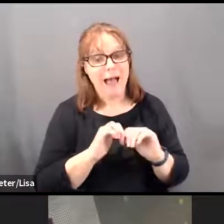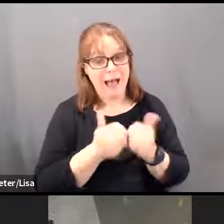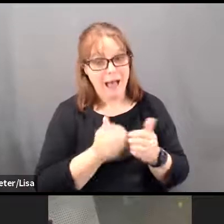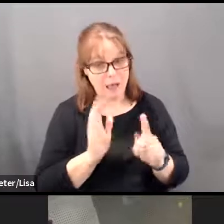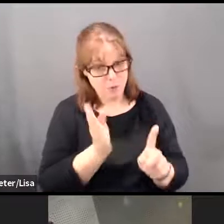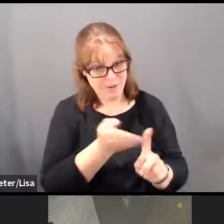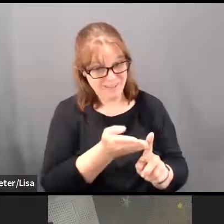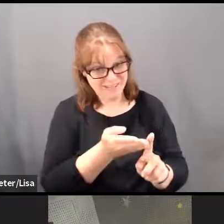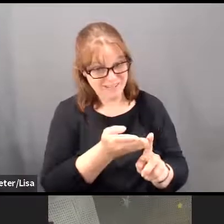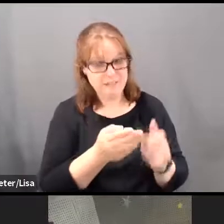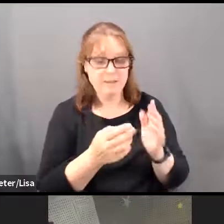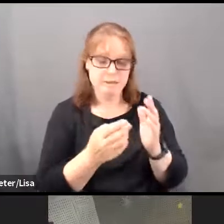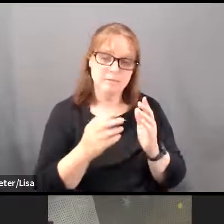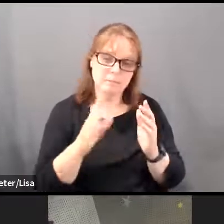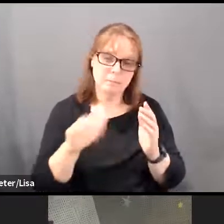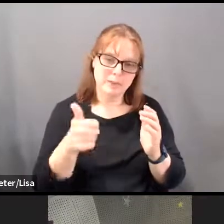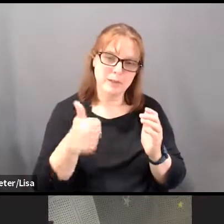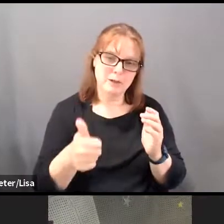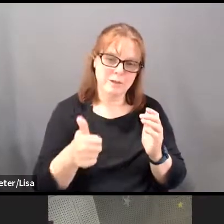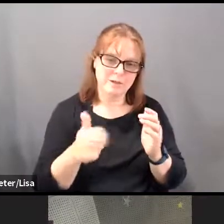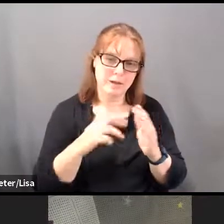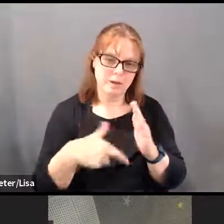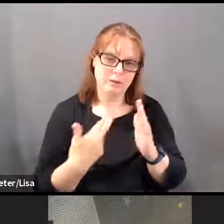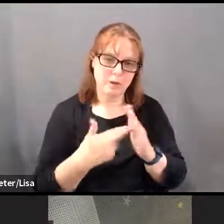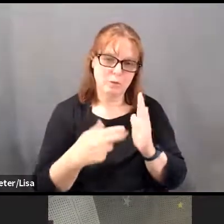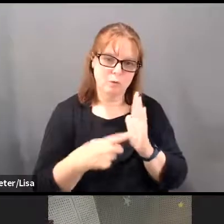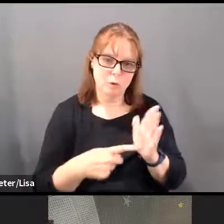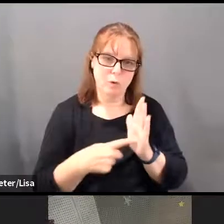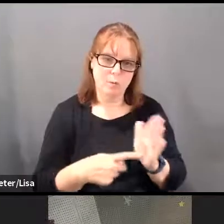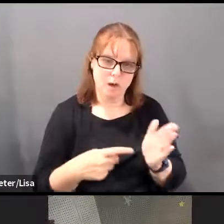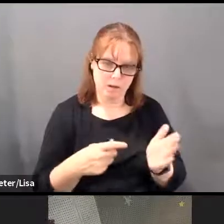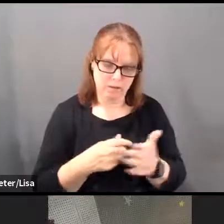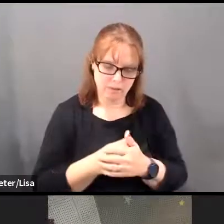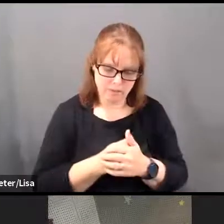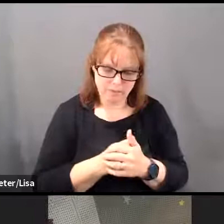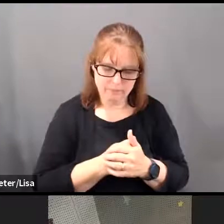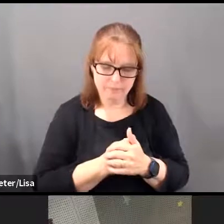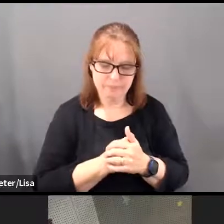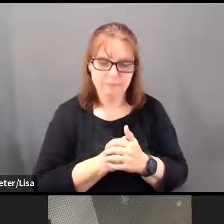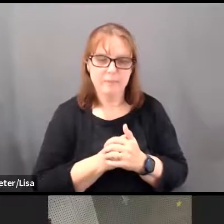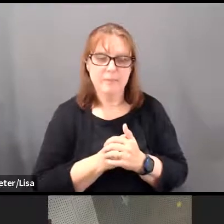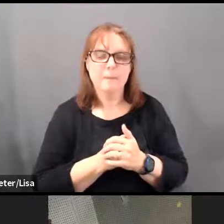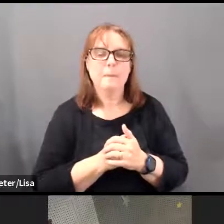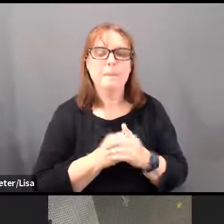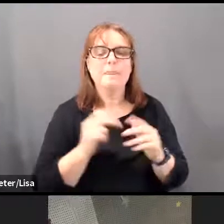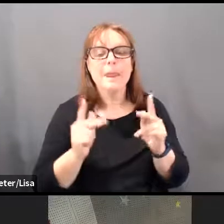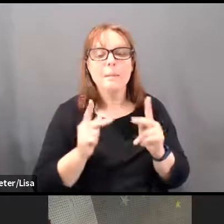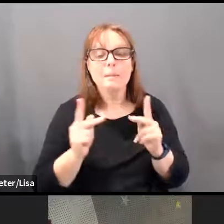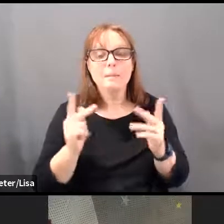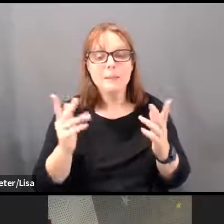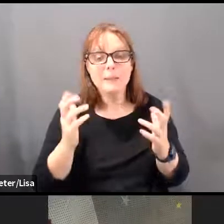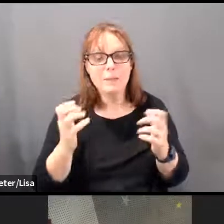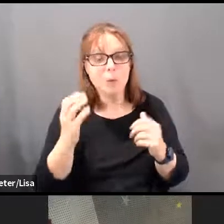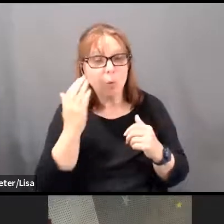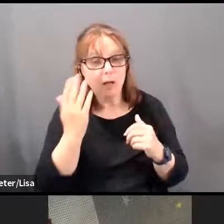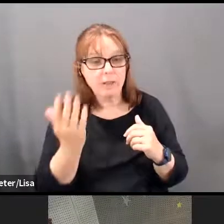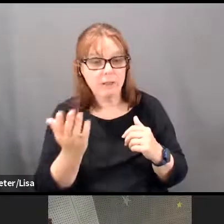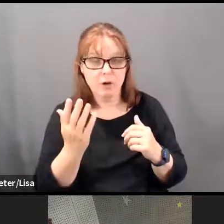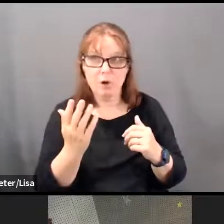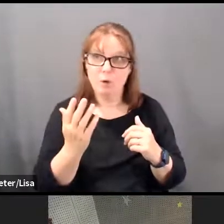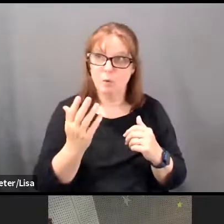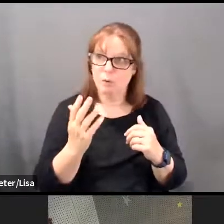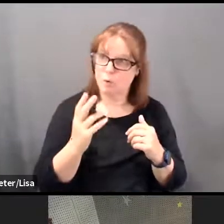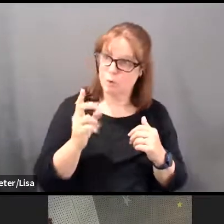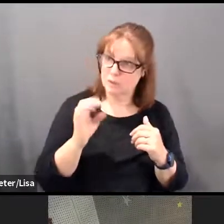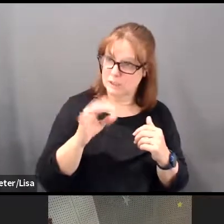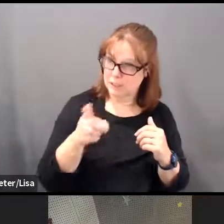people you did it, right? So part of why that's important is people want to know, gee, does someone I know and trust get it?